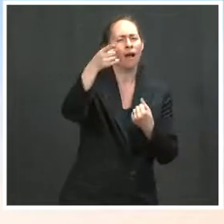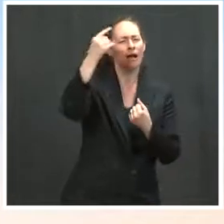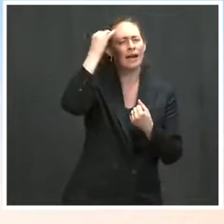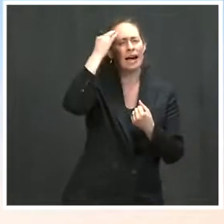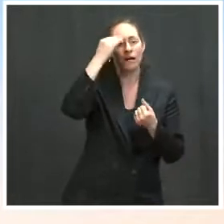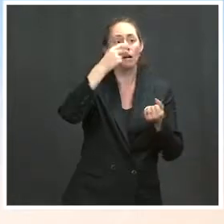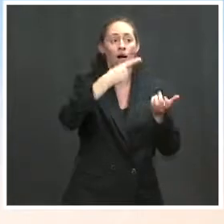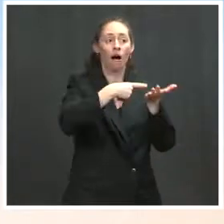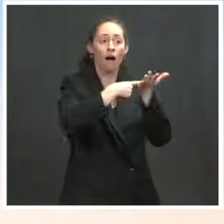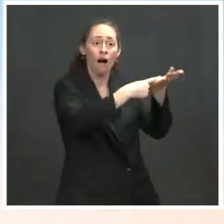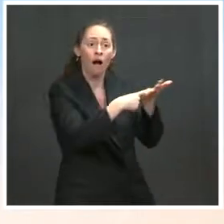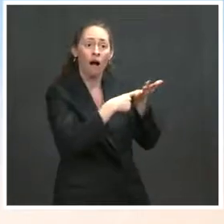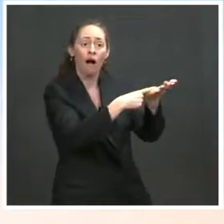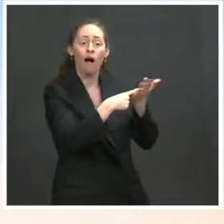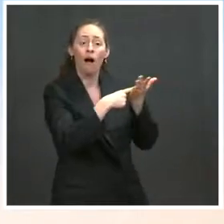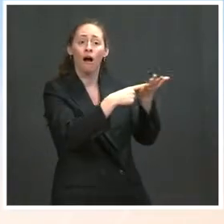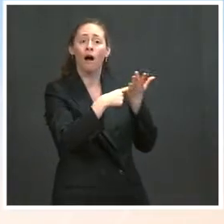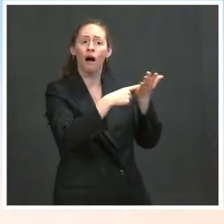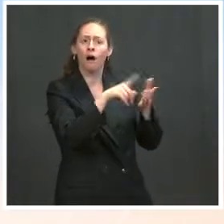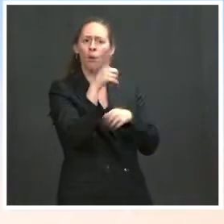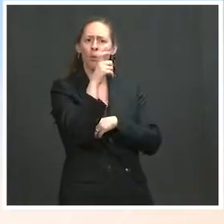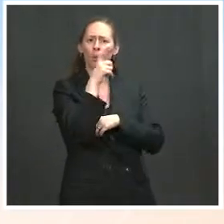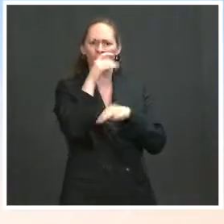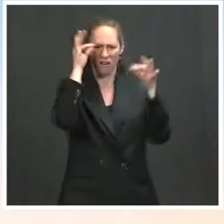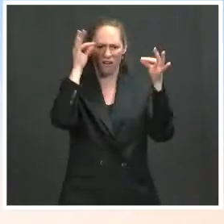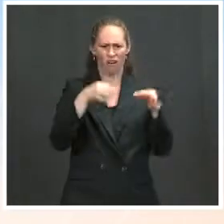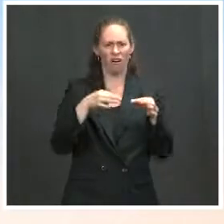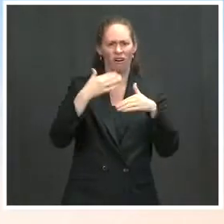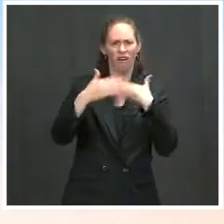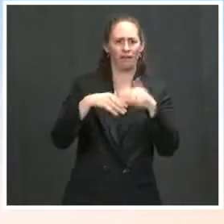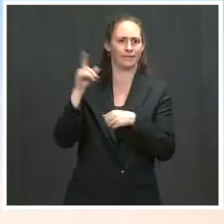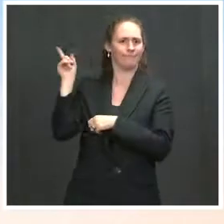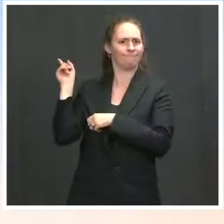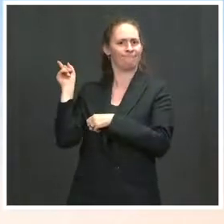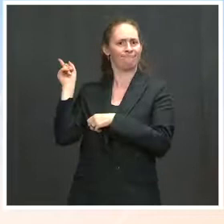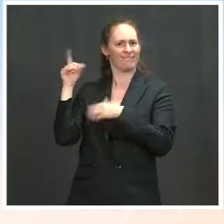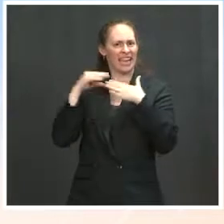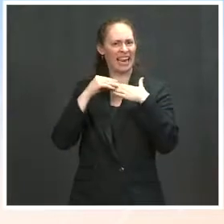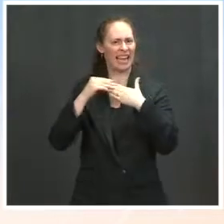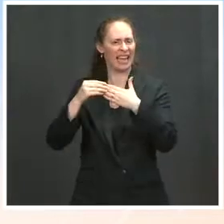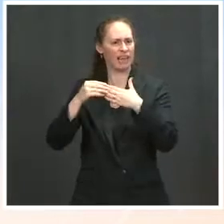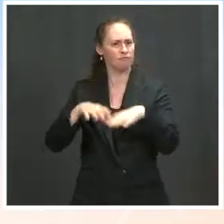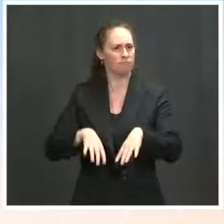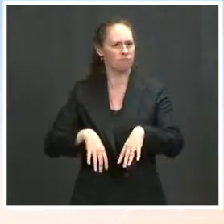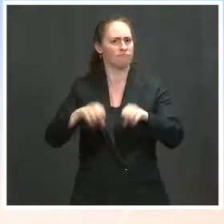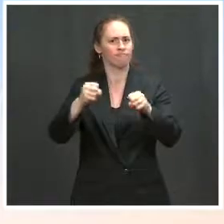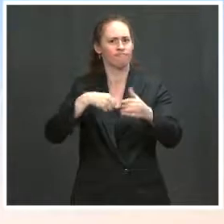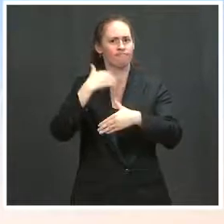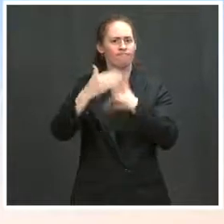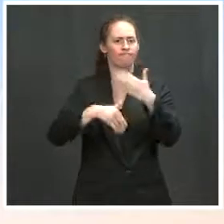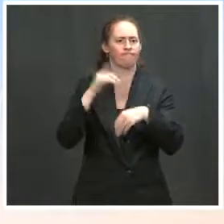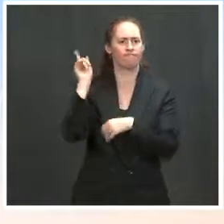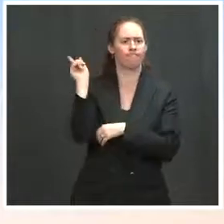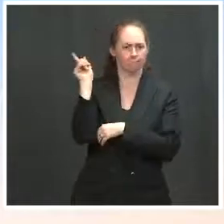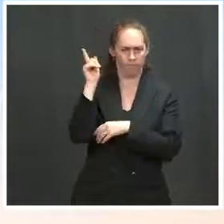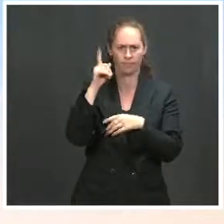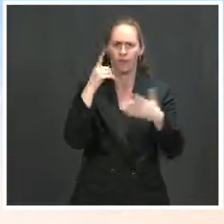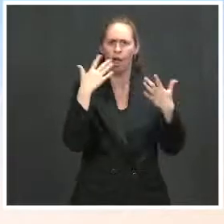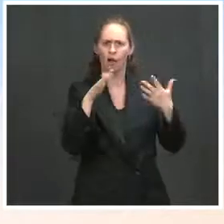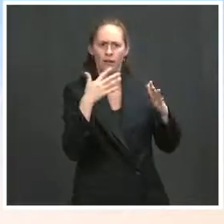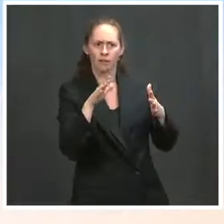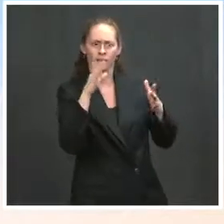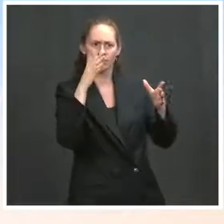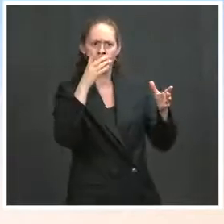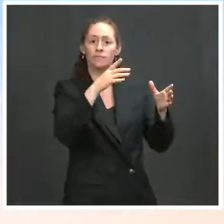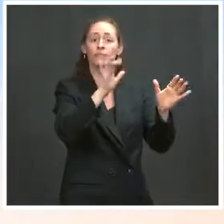last Friday, that was approved and led by the president. He's been in the room in these negotiations. Again, he has